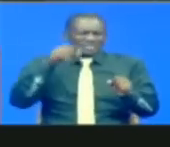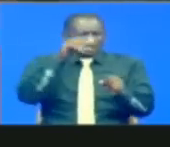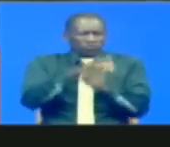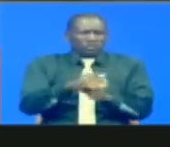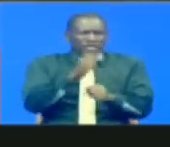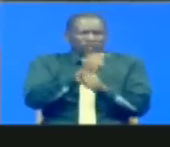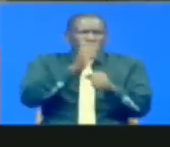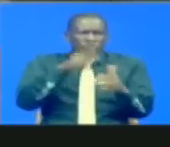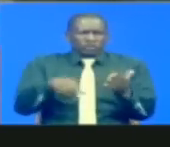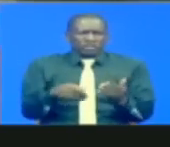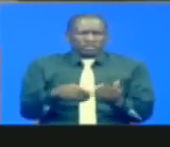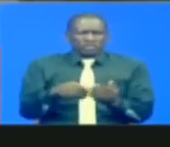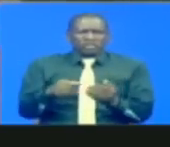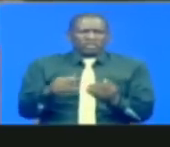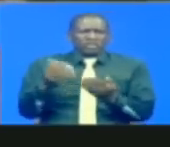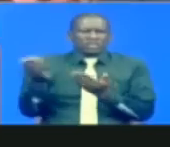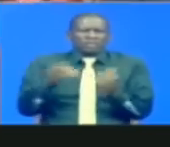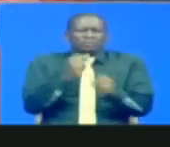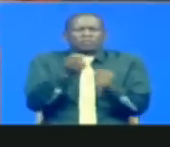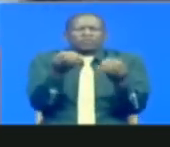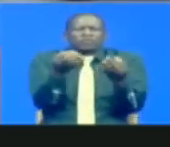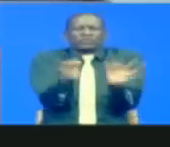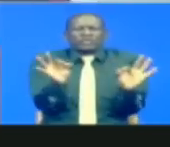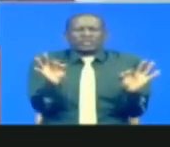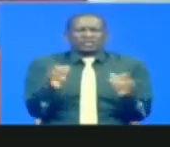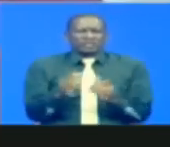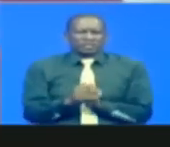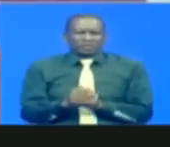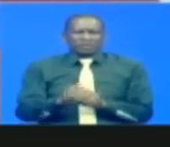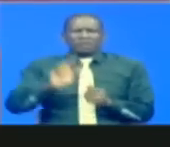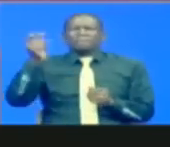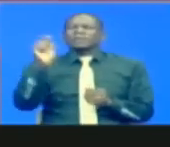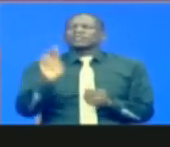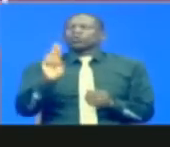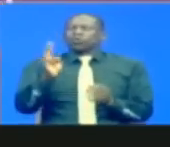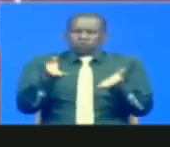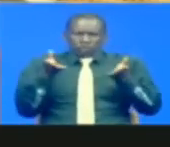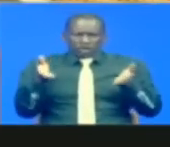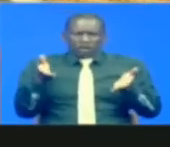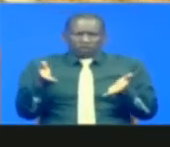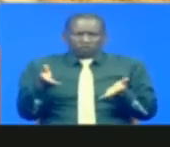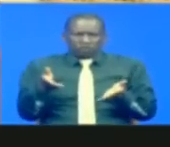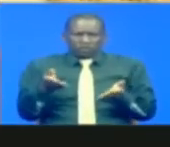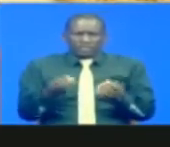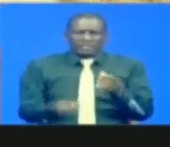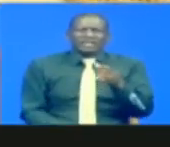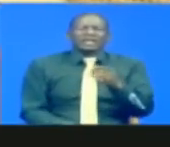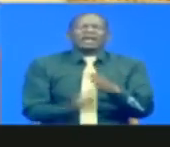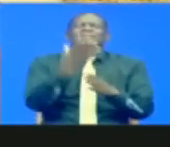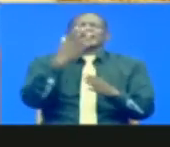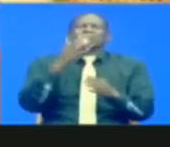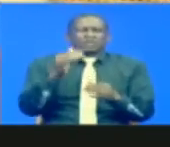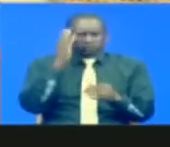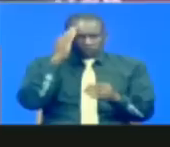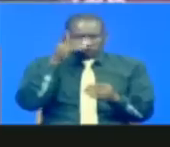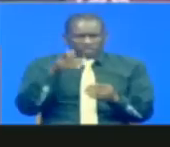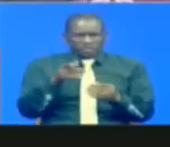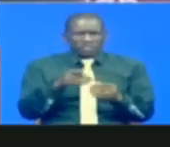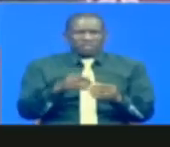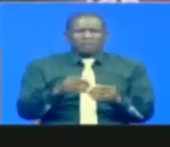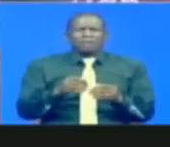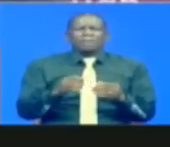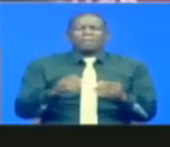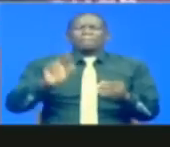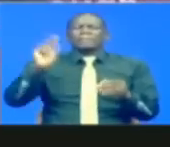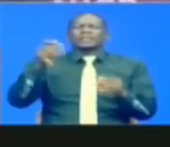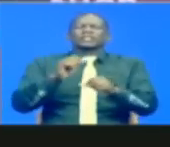do? Let me set you free so that you implement your... President Uhuru, I think, is now rising up for the occasion. He's supposed to protect